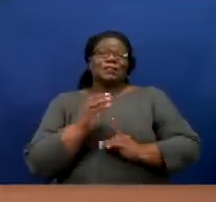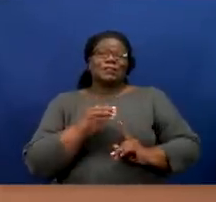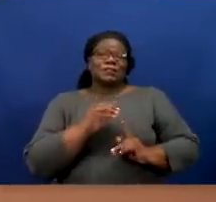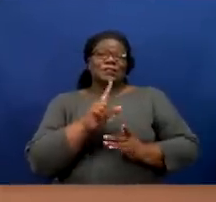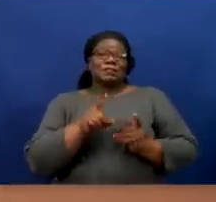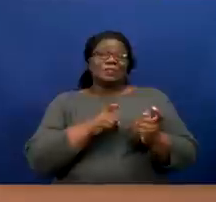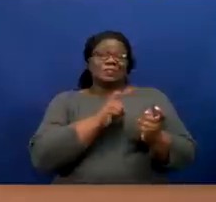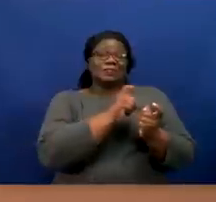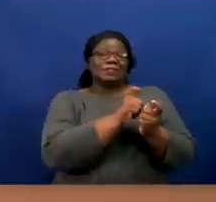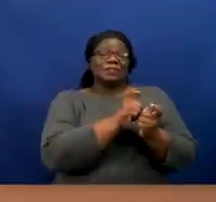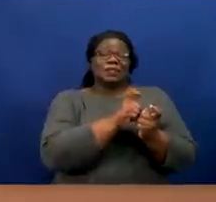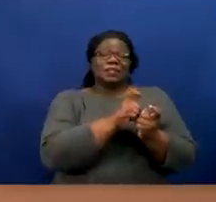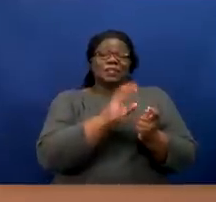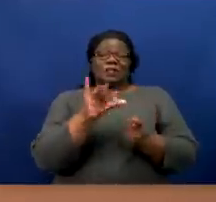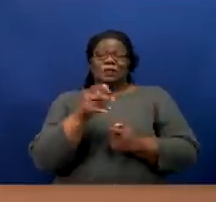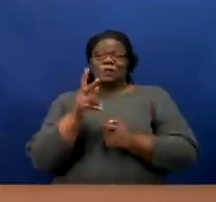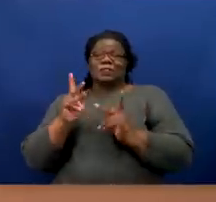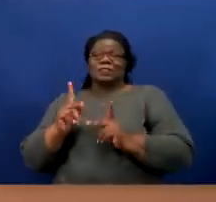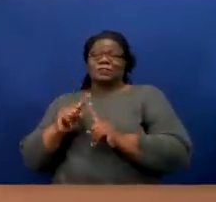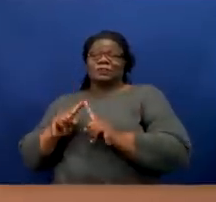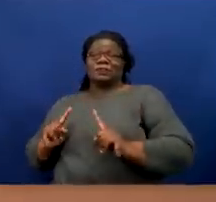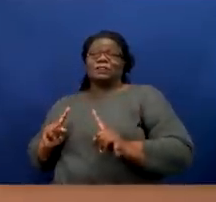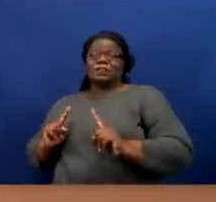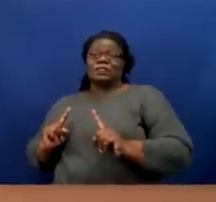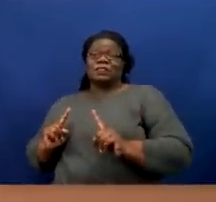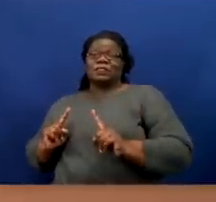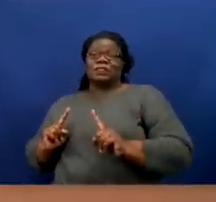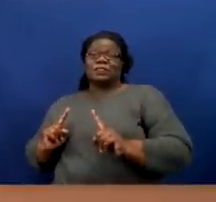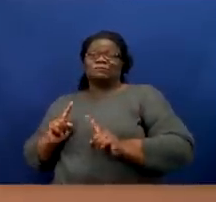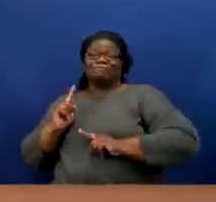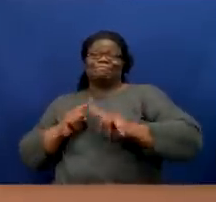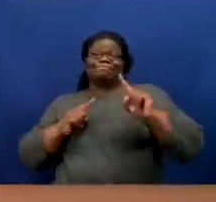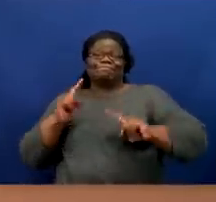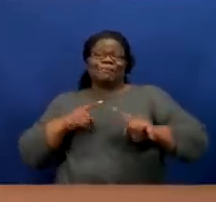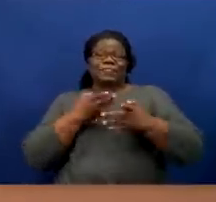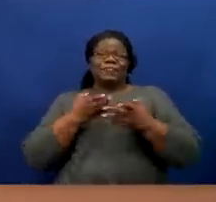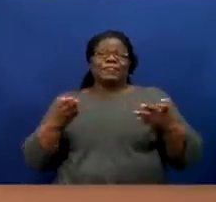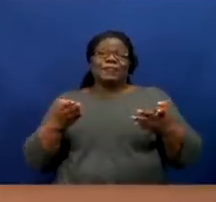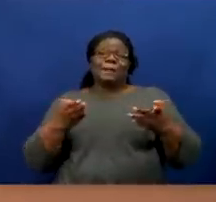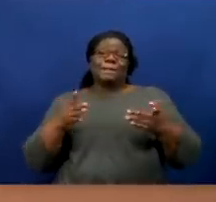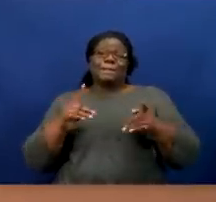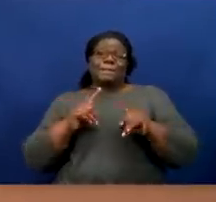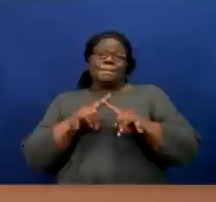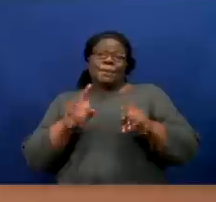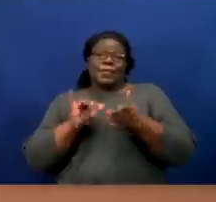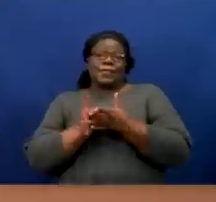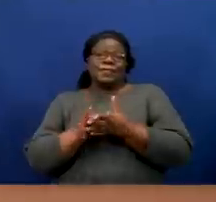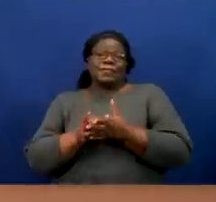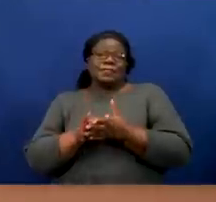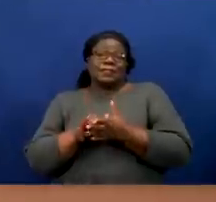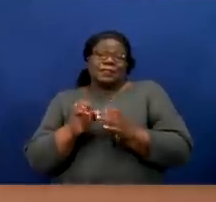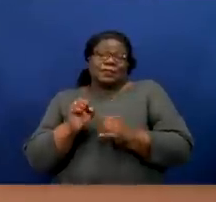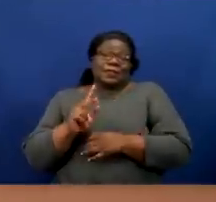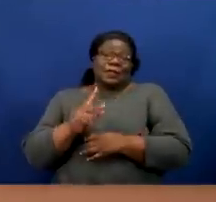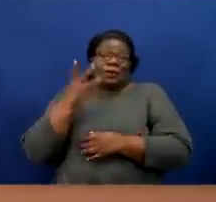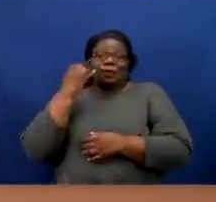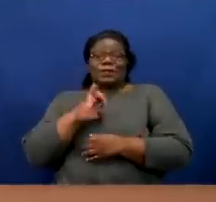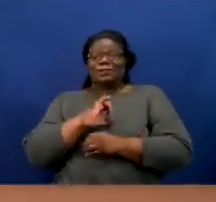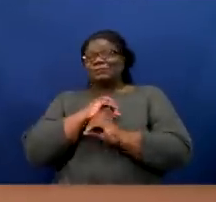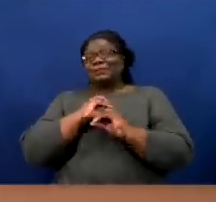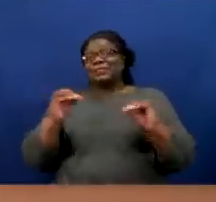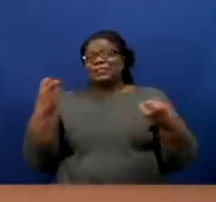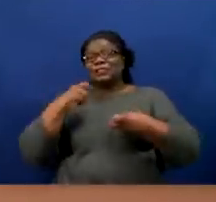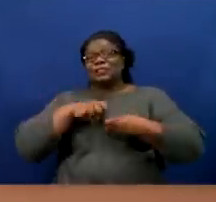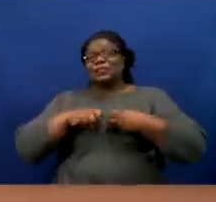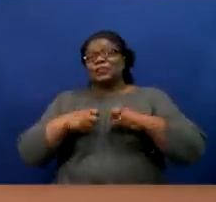us need you for another thing. Some of us need you for multiple things, but that's okay because nothing is too hard for you. You